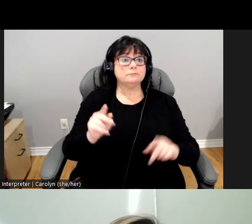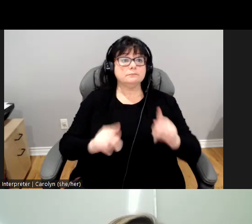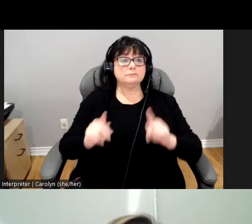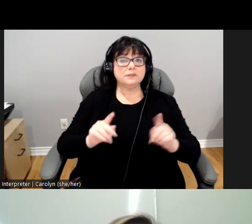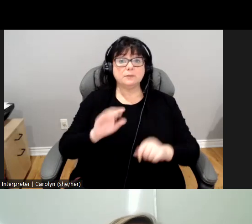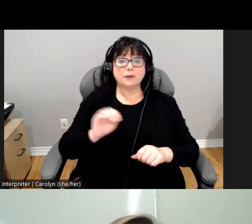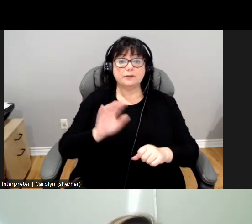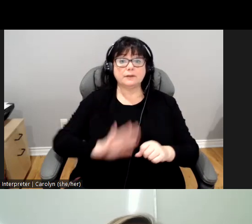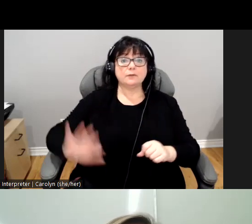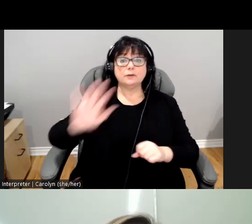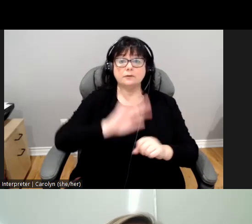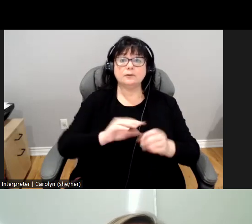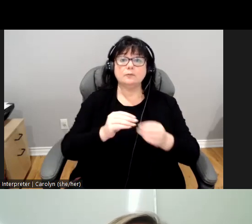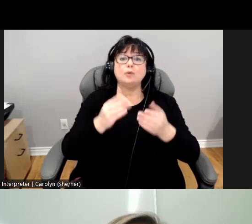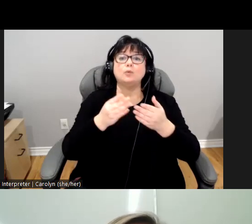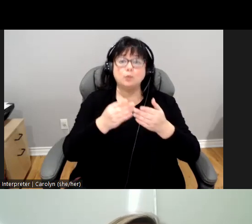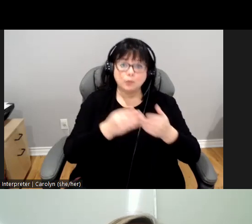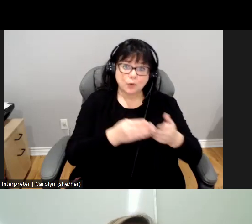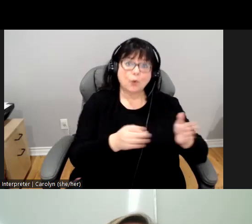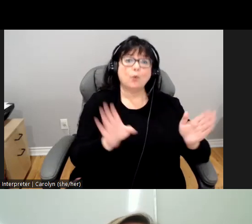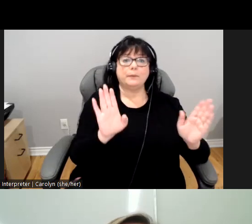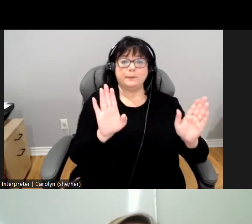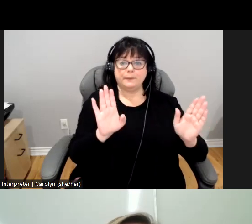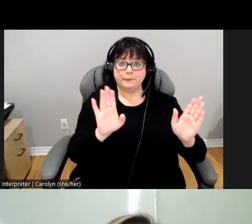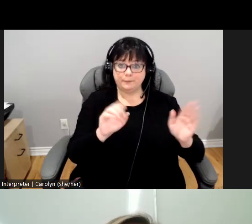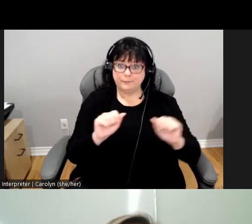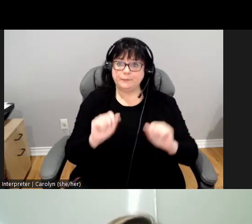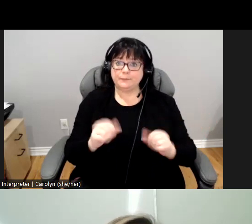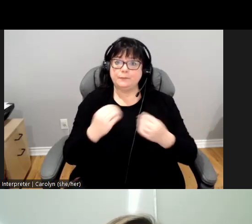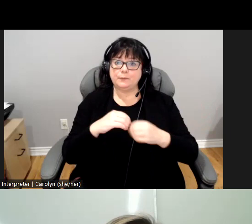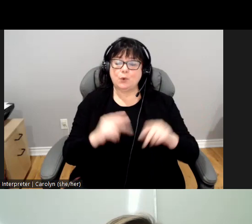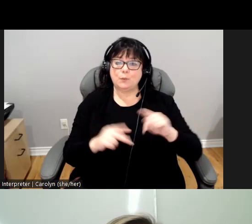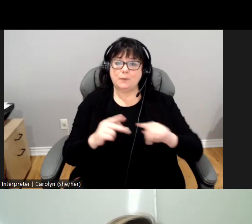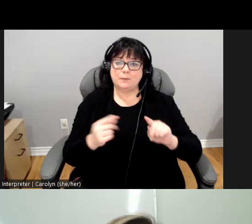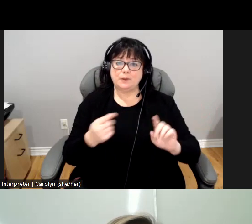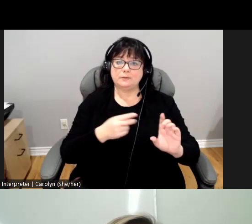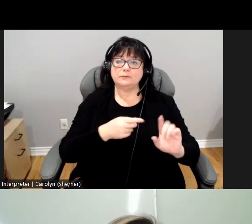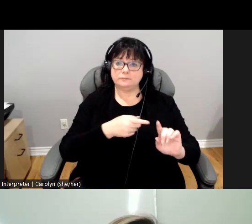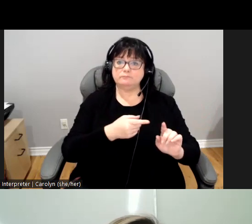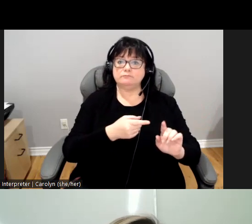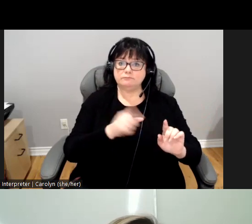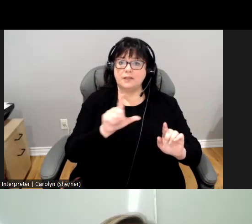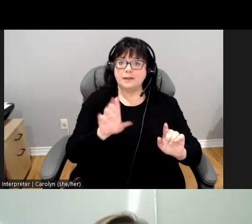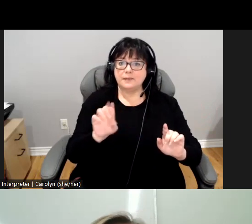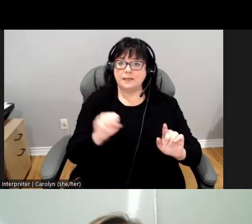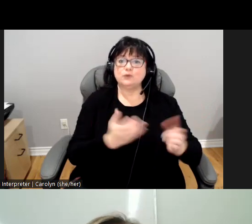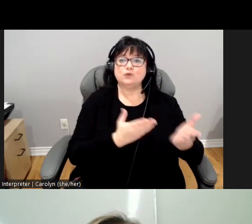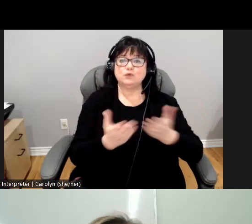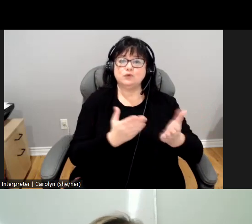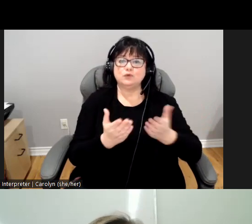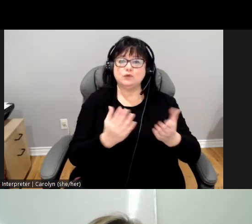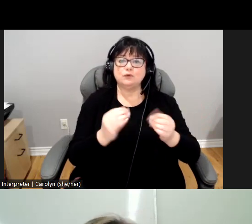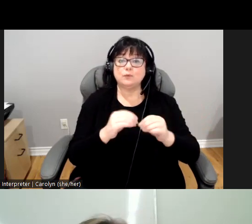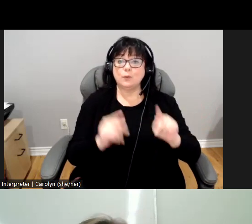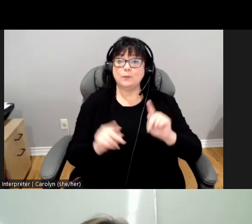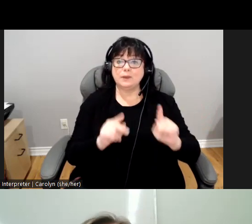because it just opens the field a little bit more for people to be able to serve clients that maybe are more on